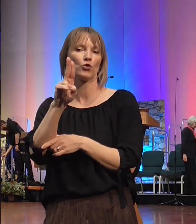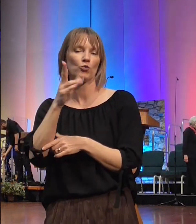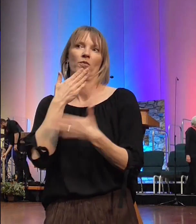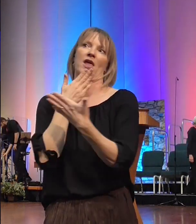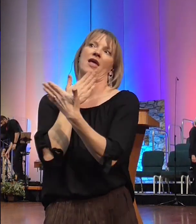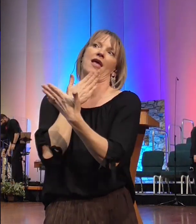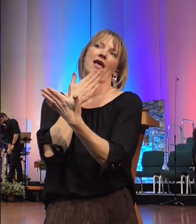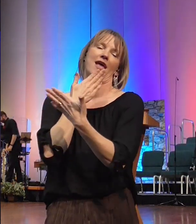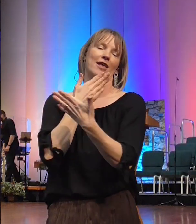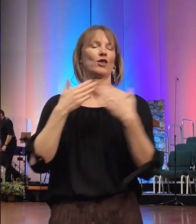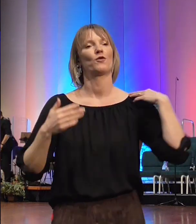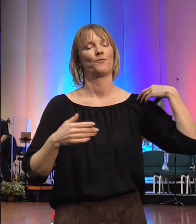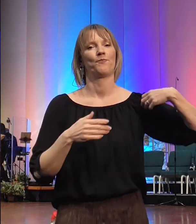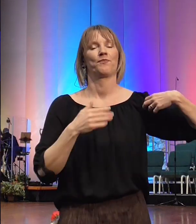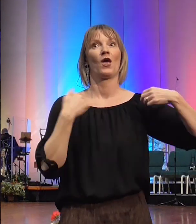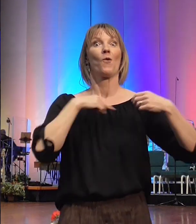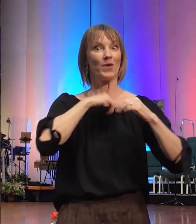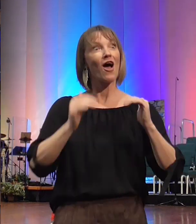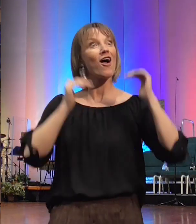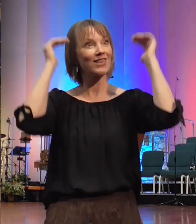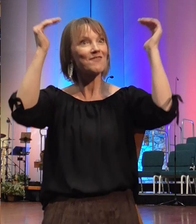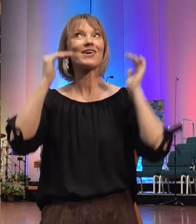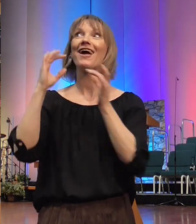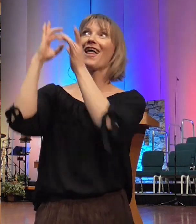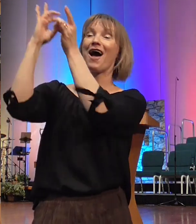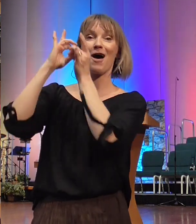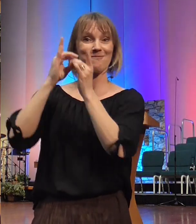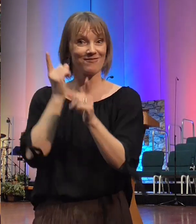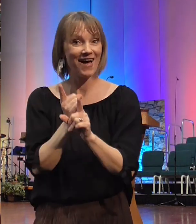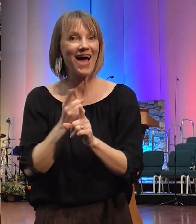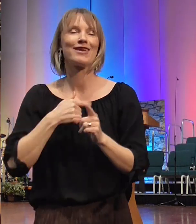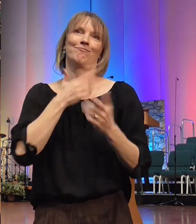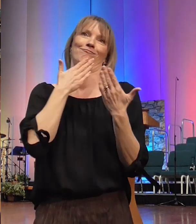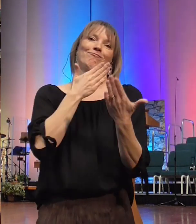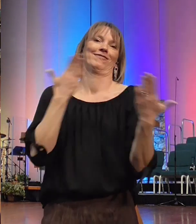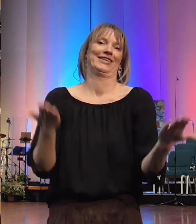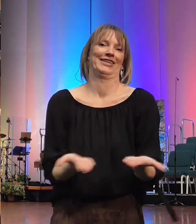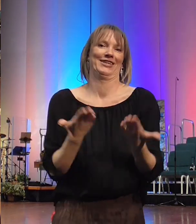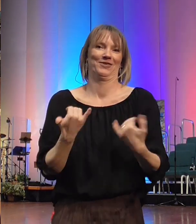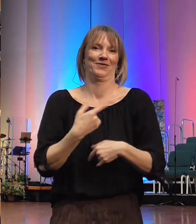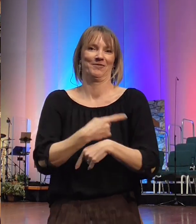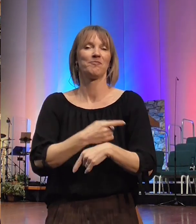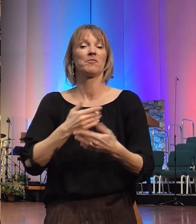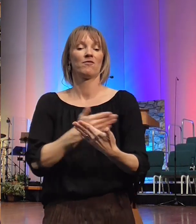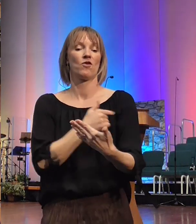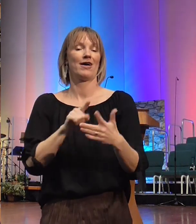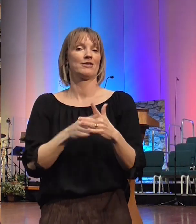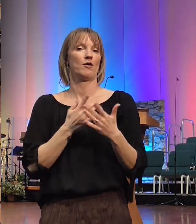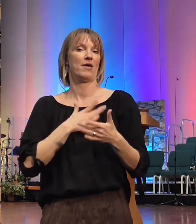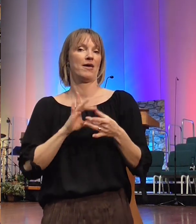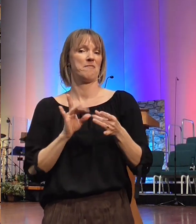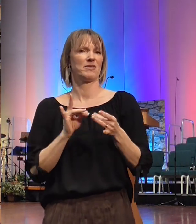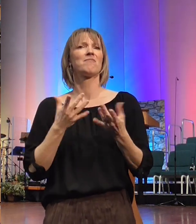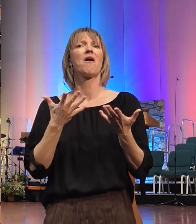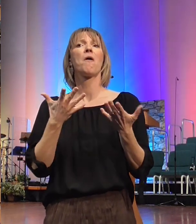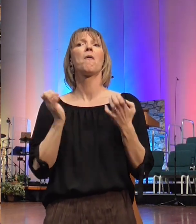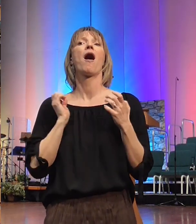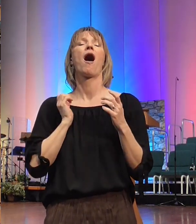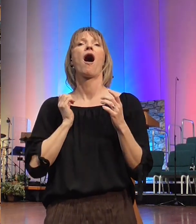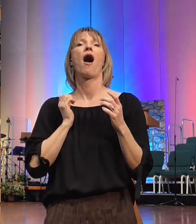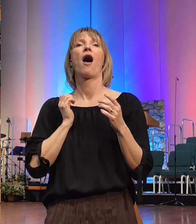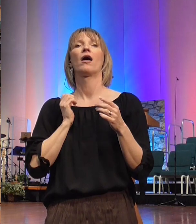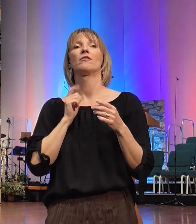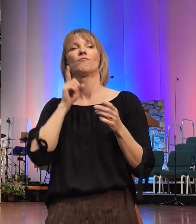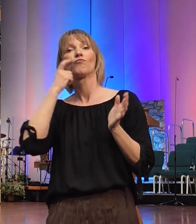you. Oh, we are lifted up higher. I'm so grateful to be here today. Before I get started in my message, I do want to call out